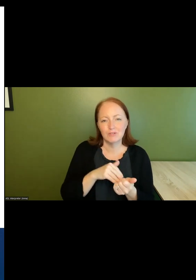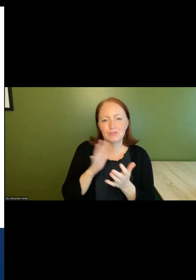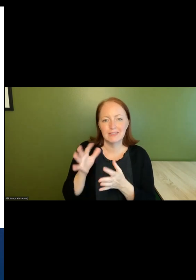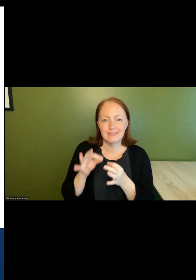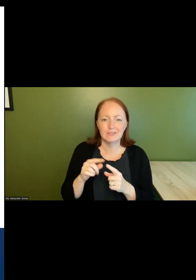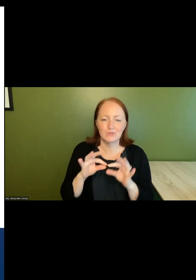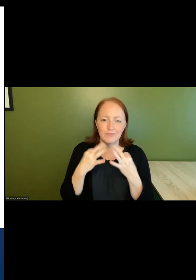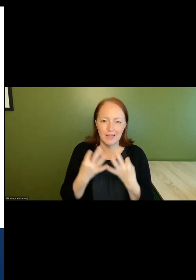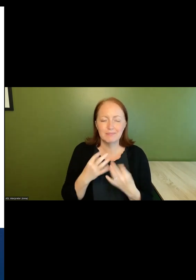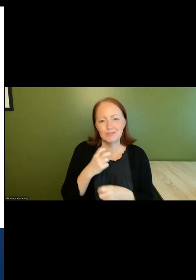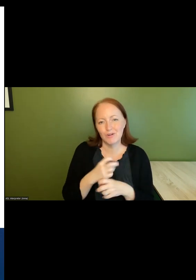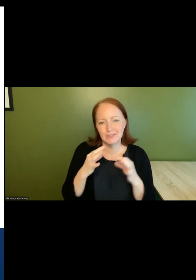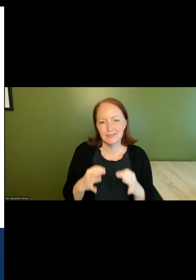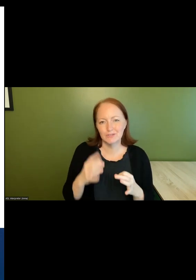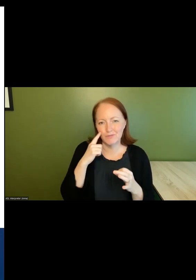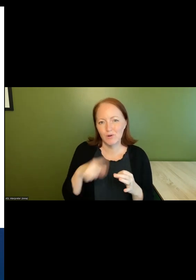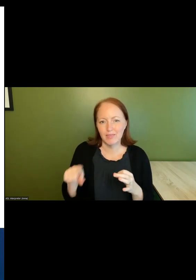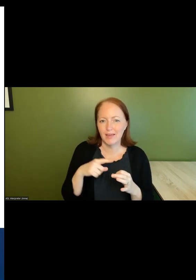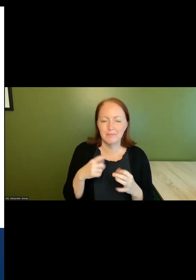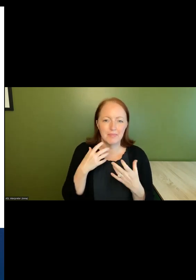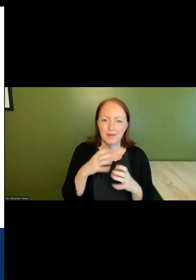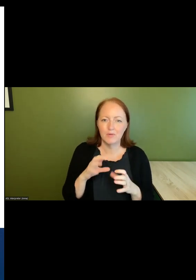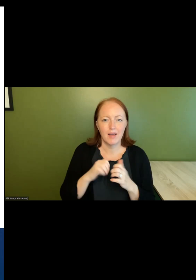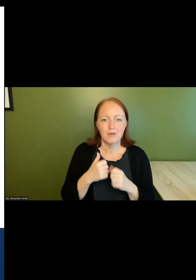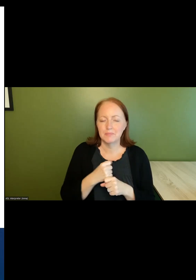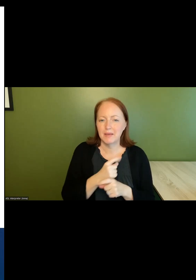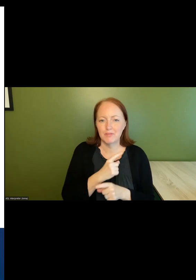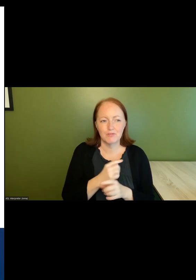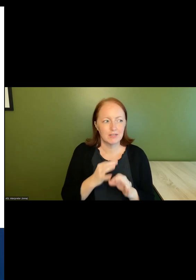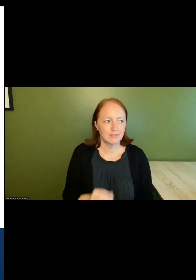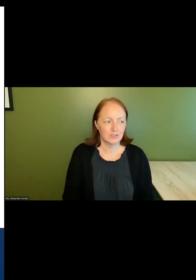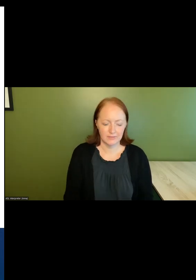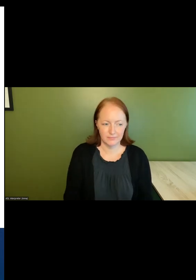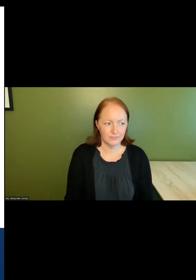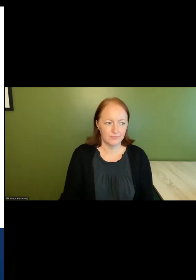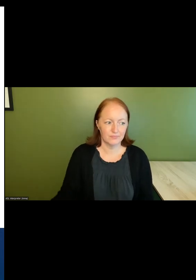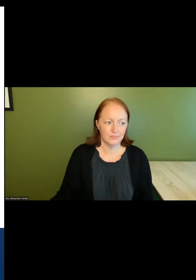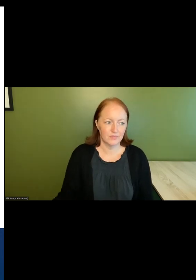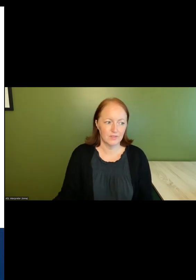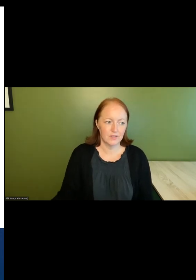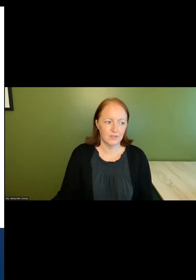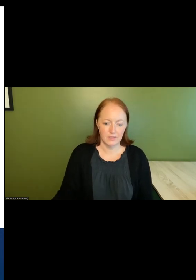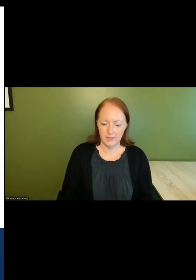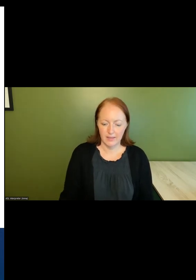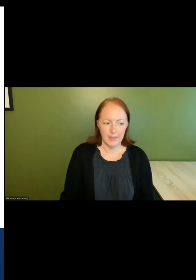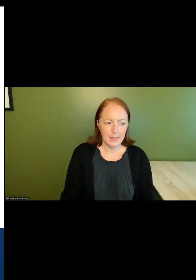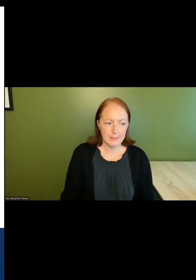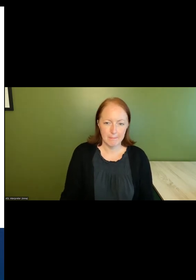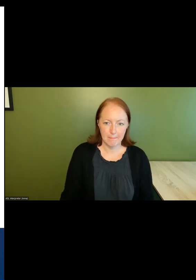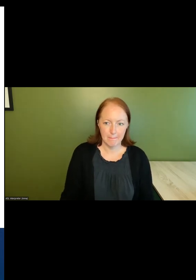members. It is a very hard decision for them. They do not know how to make the correct decision. So thank you for sharing that, Gloria.